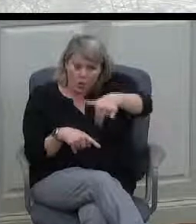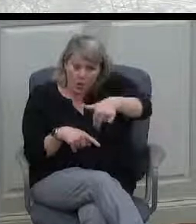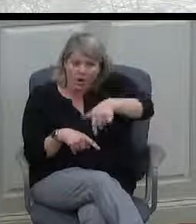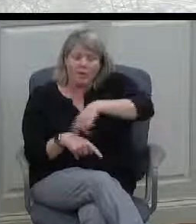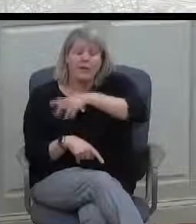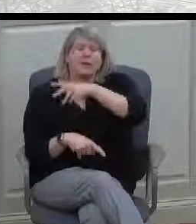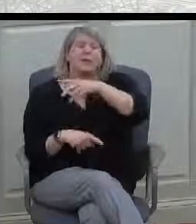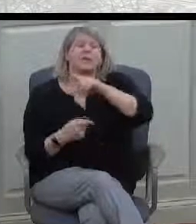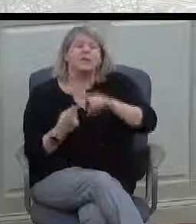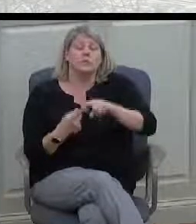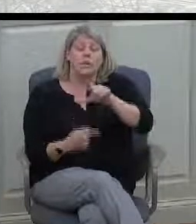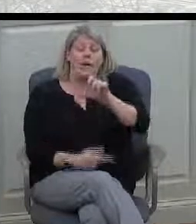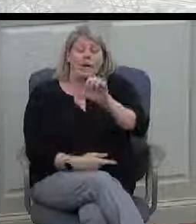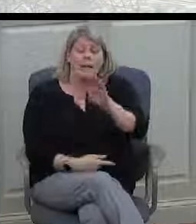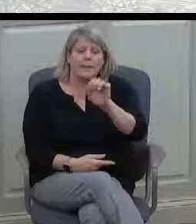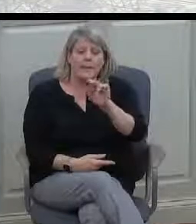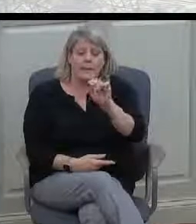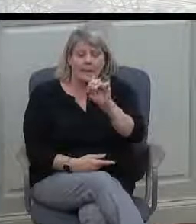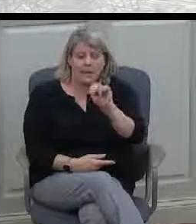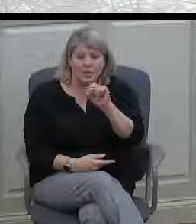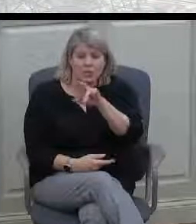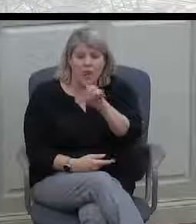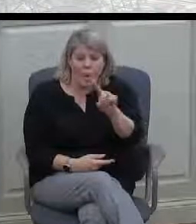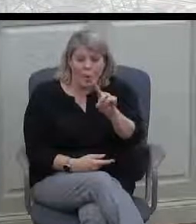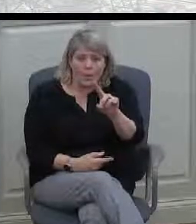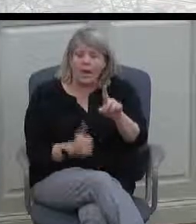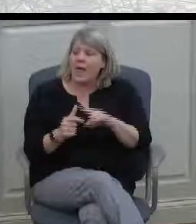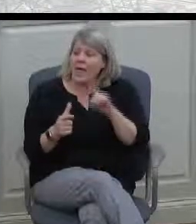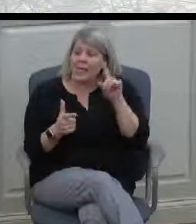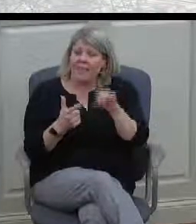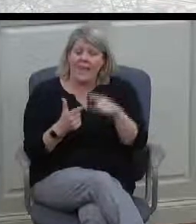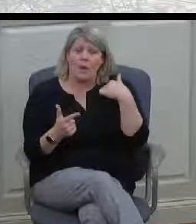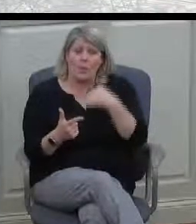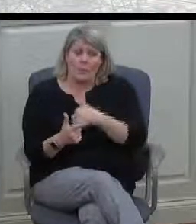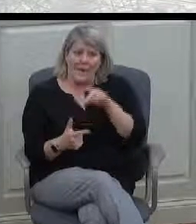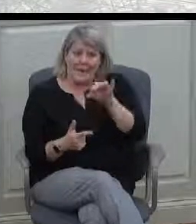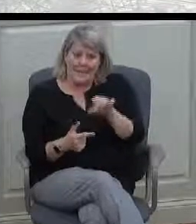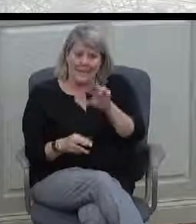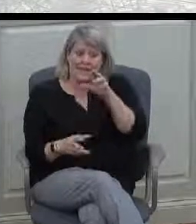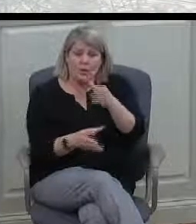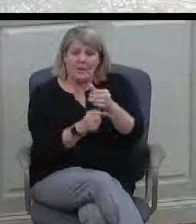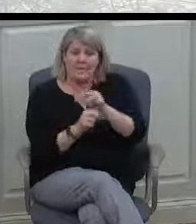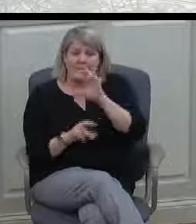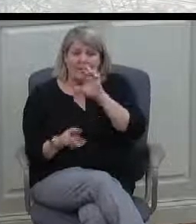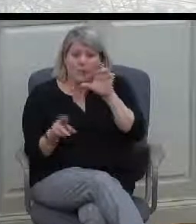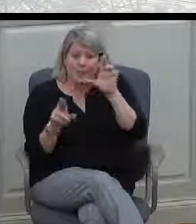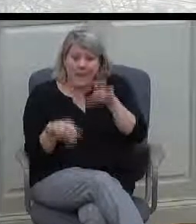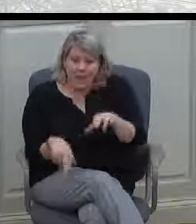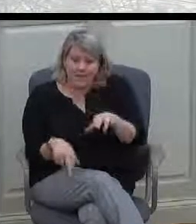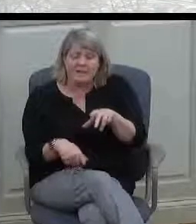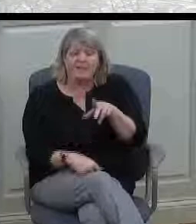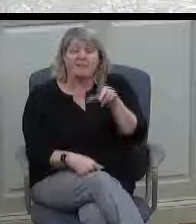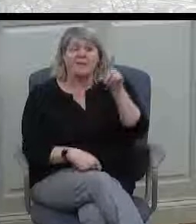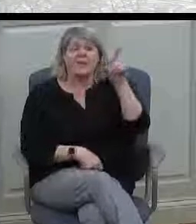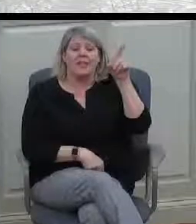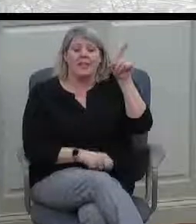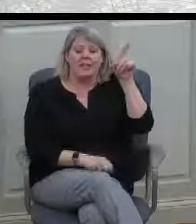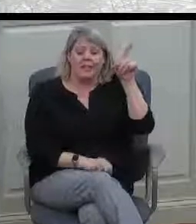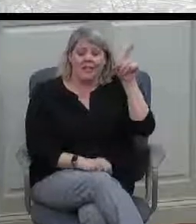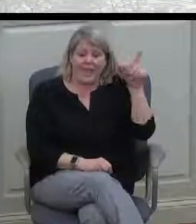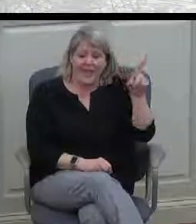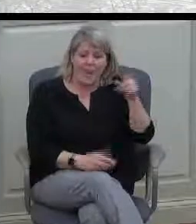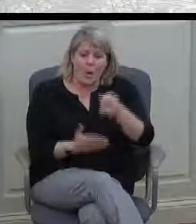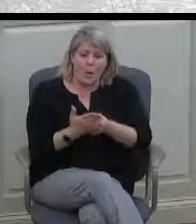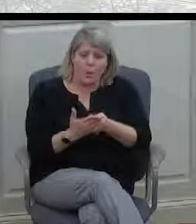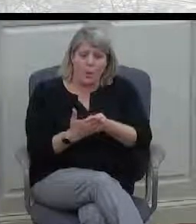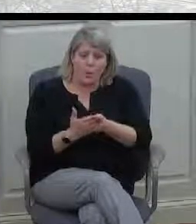the trail out near Corporate Drive. The Stanford Road crosswalk, we've received replies on that, and they've pretty much taken the crosswalk out